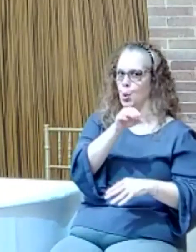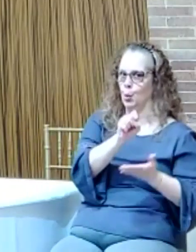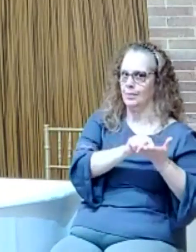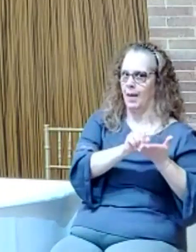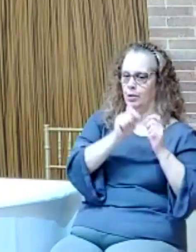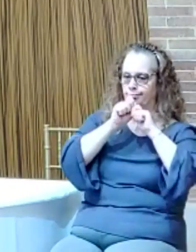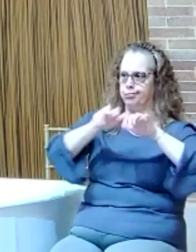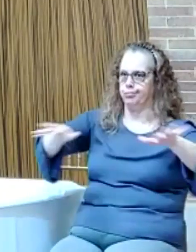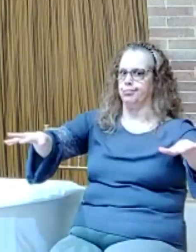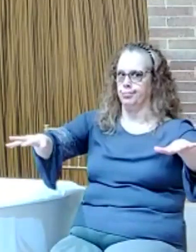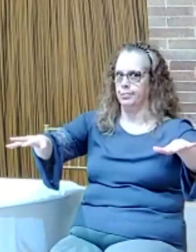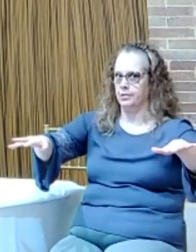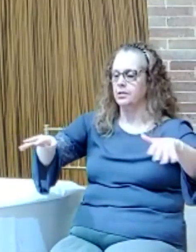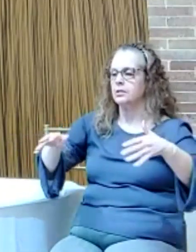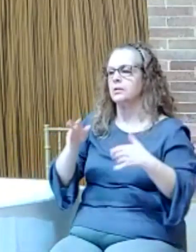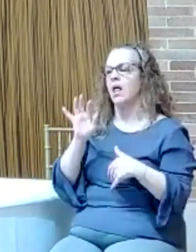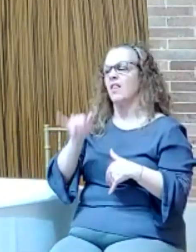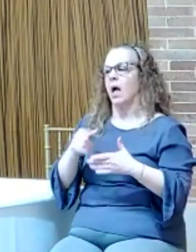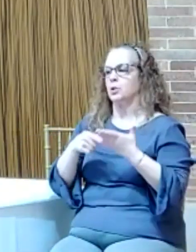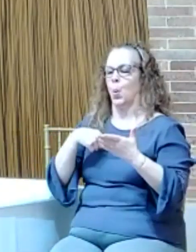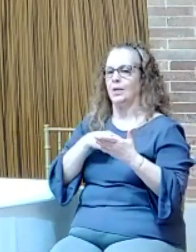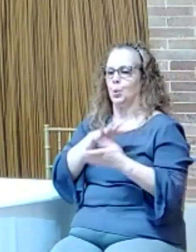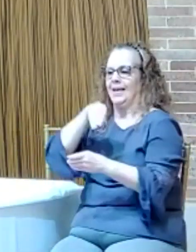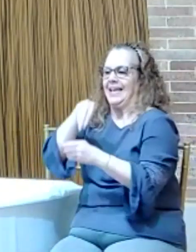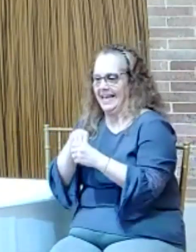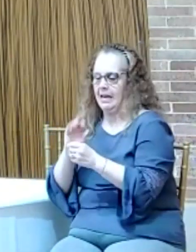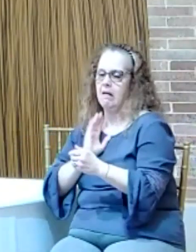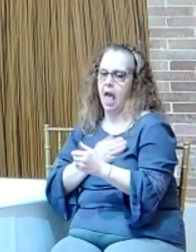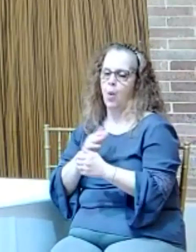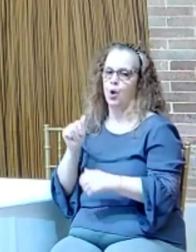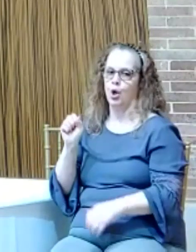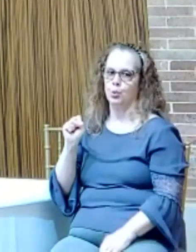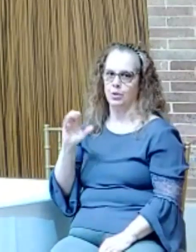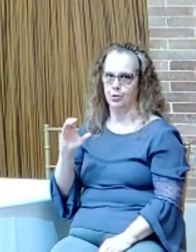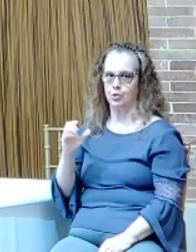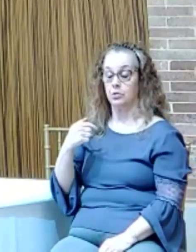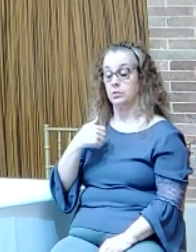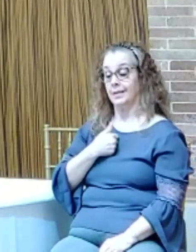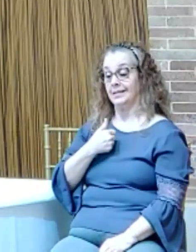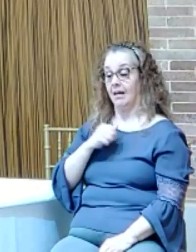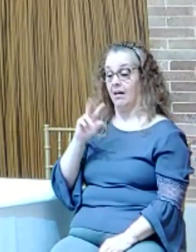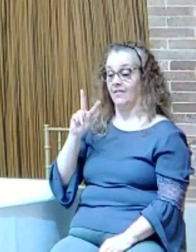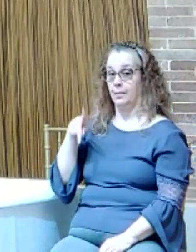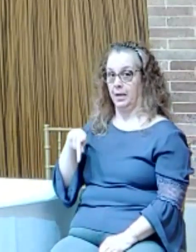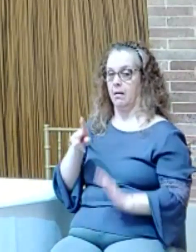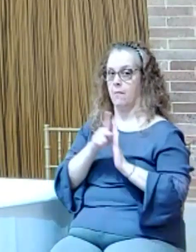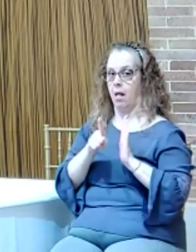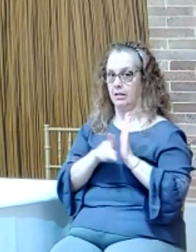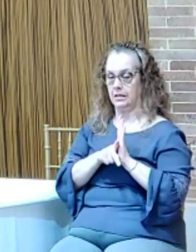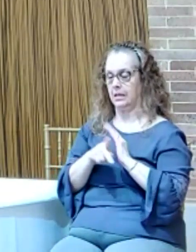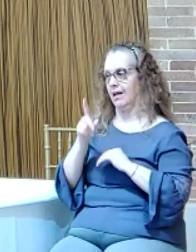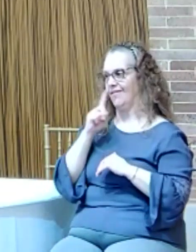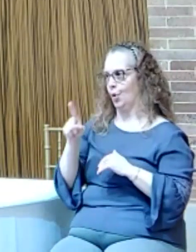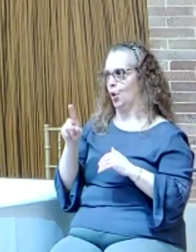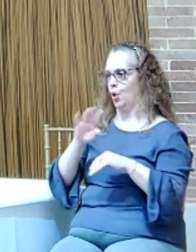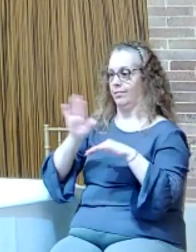so that is what we're doing within our association and as the vice president now of policy for the entire